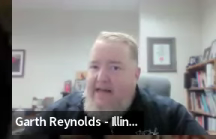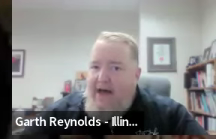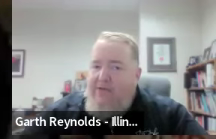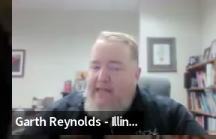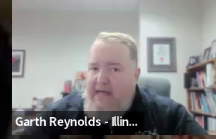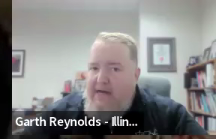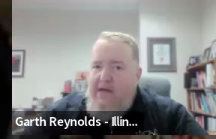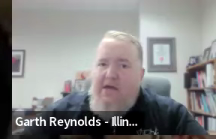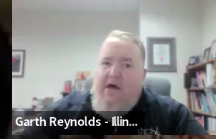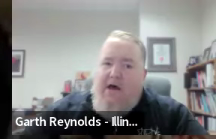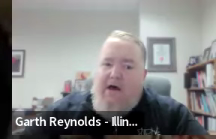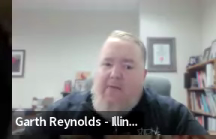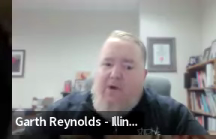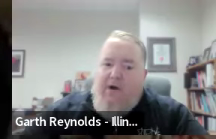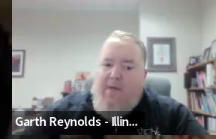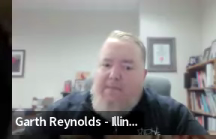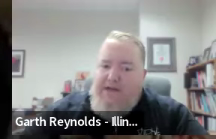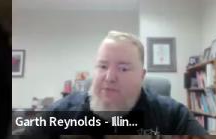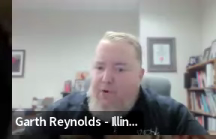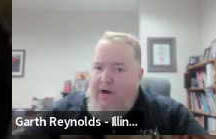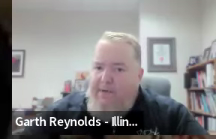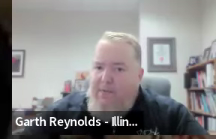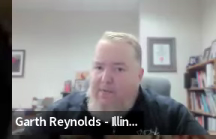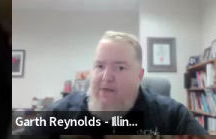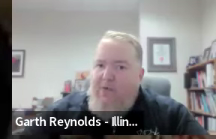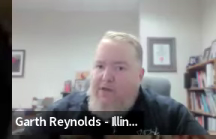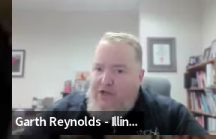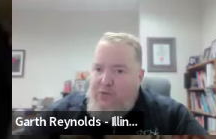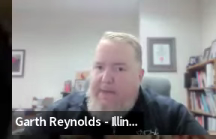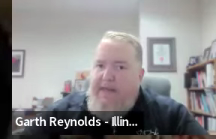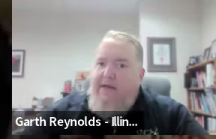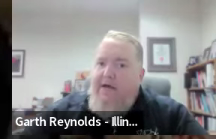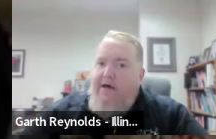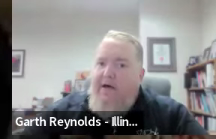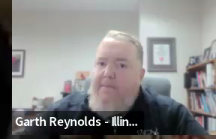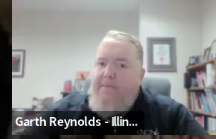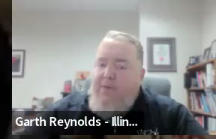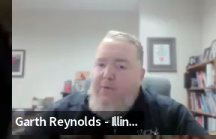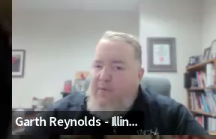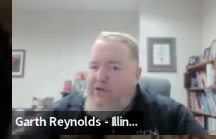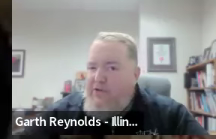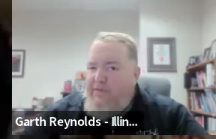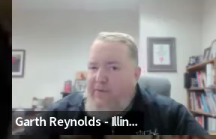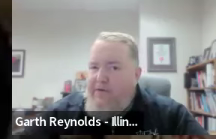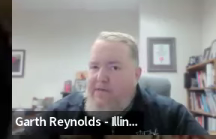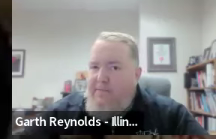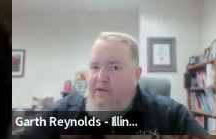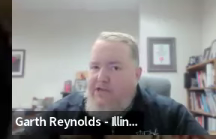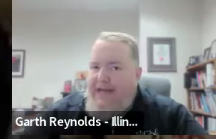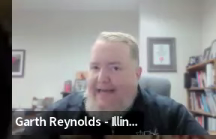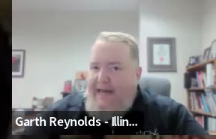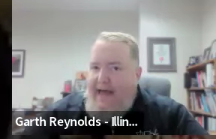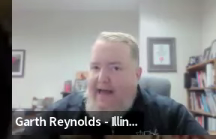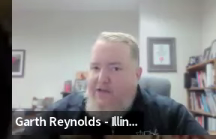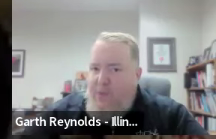the State House Inn, where our major programming will be, where lunch will be, and where we want you to focus